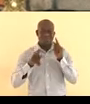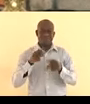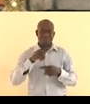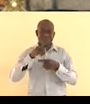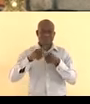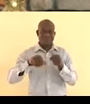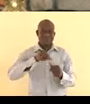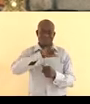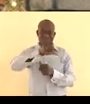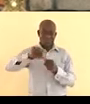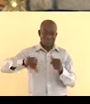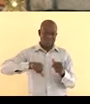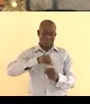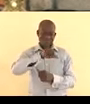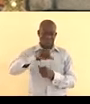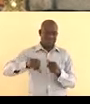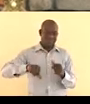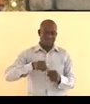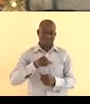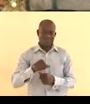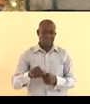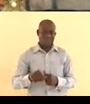go around,